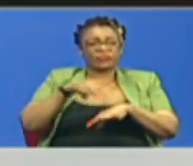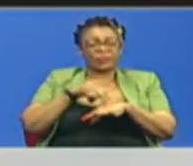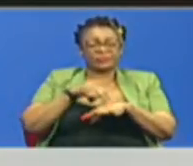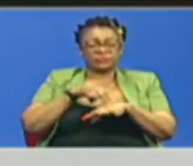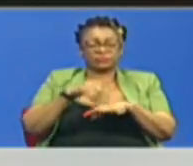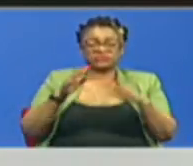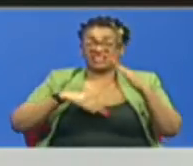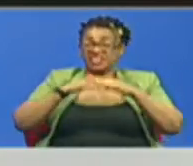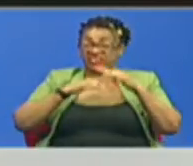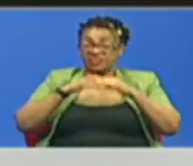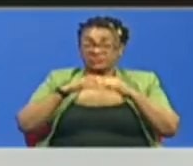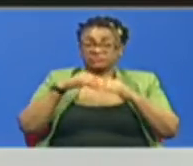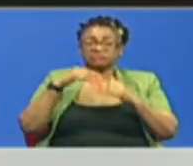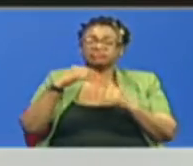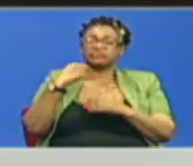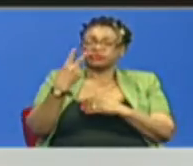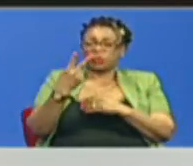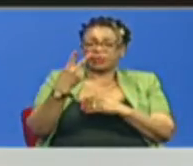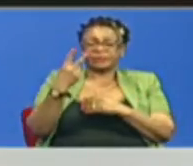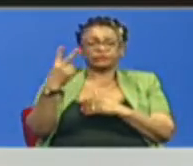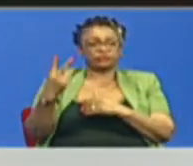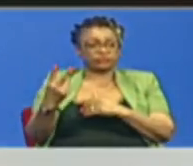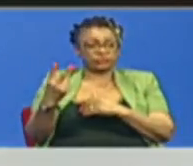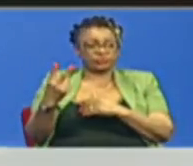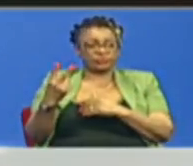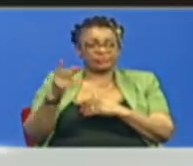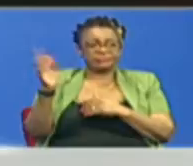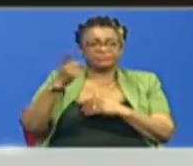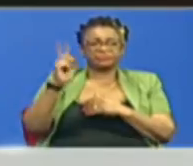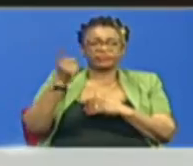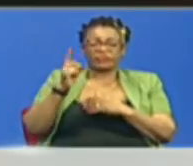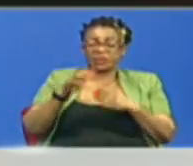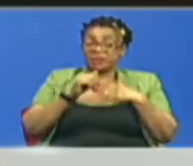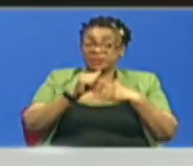at 202. Nairobi County leads with